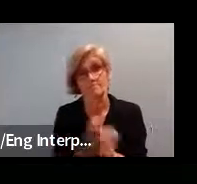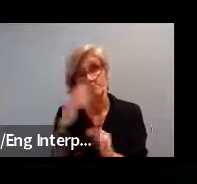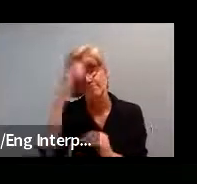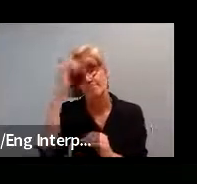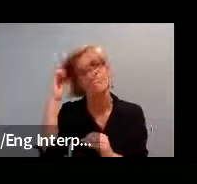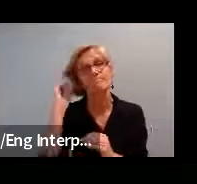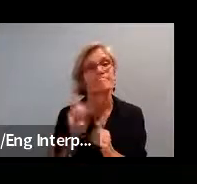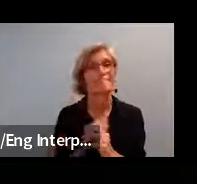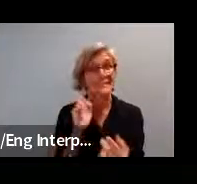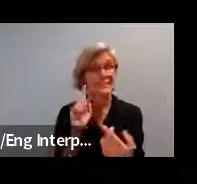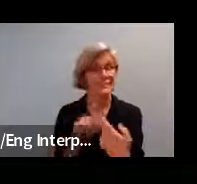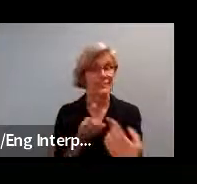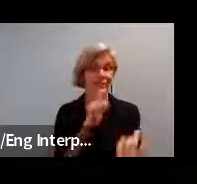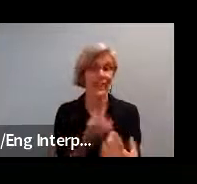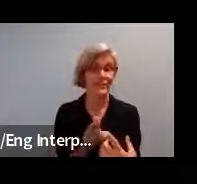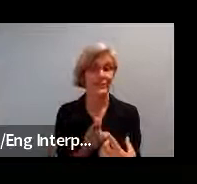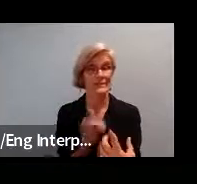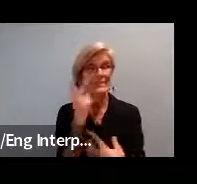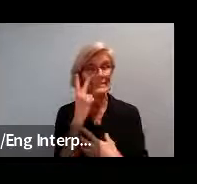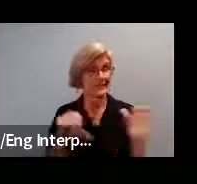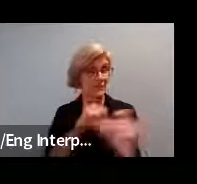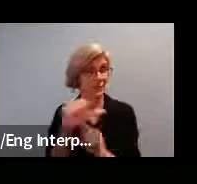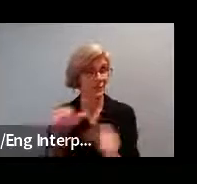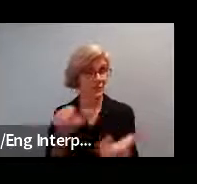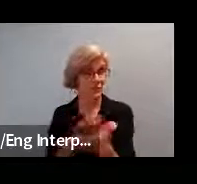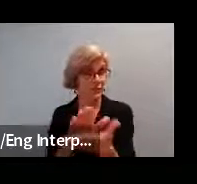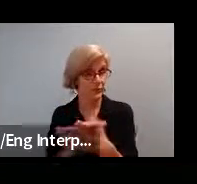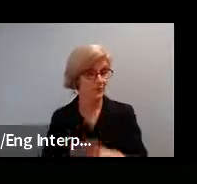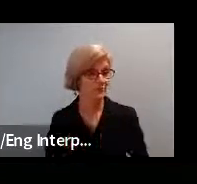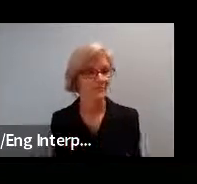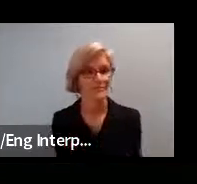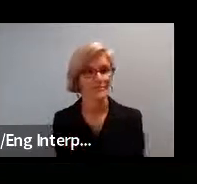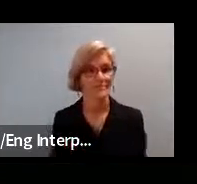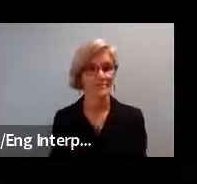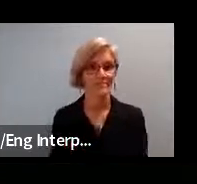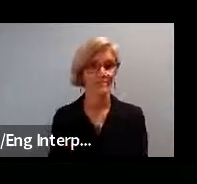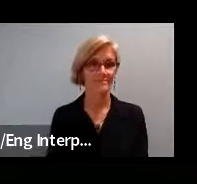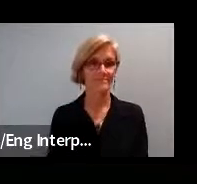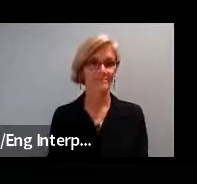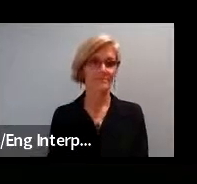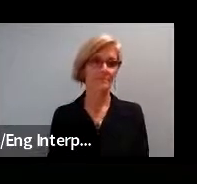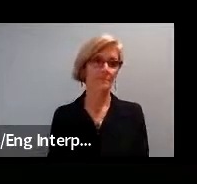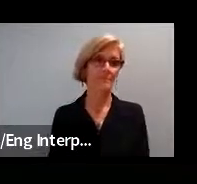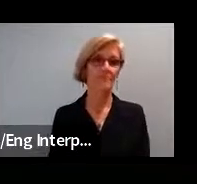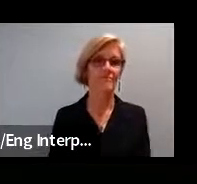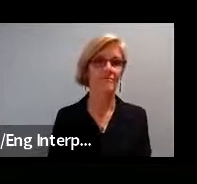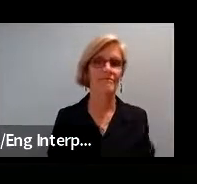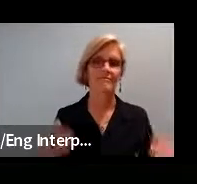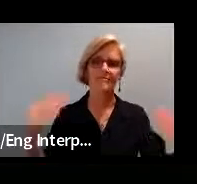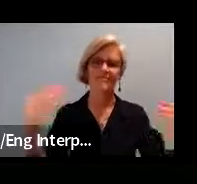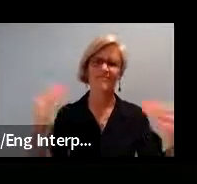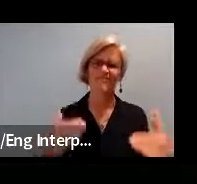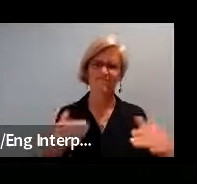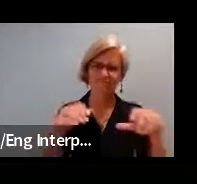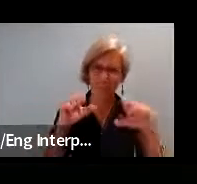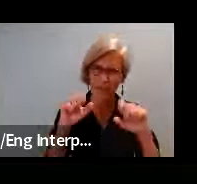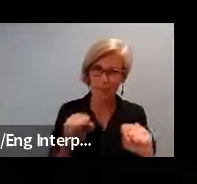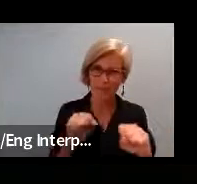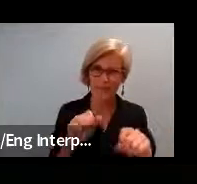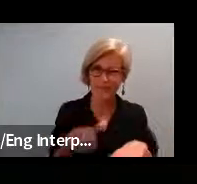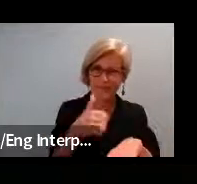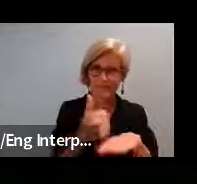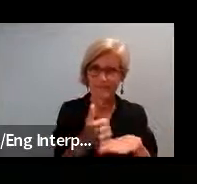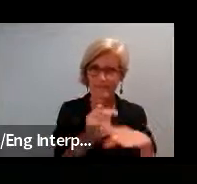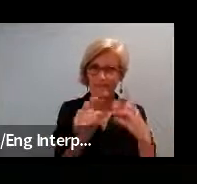school. Thank you. Right. And our next question is it possible to set up a meet and greet